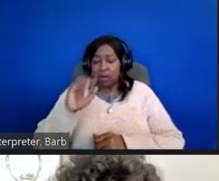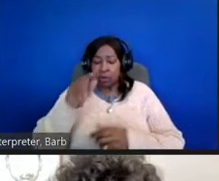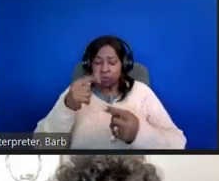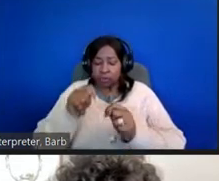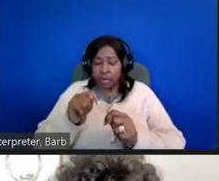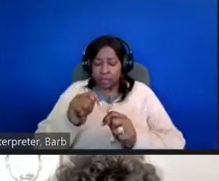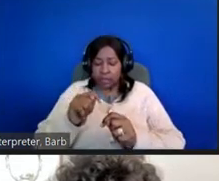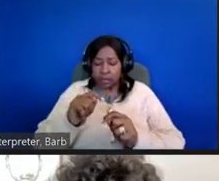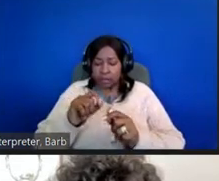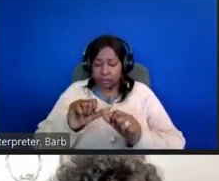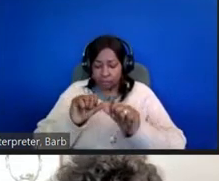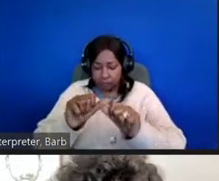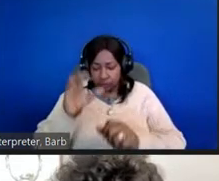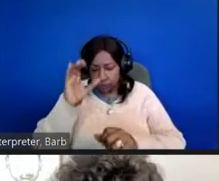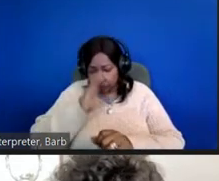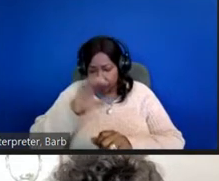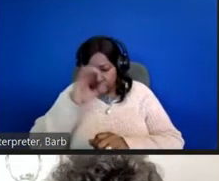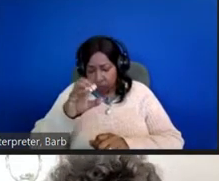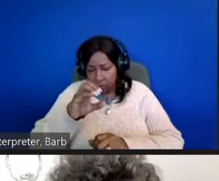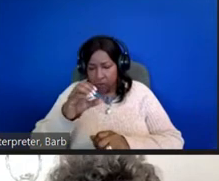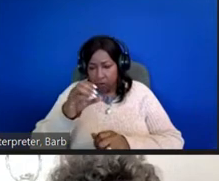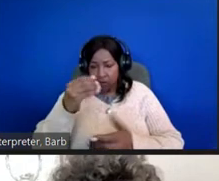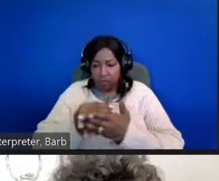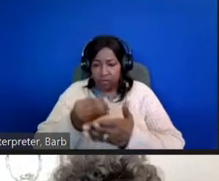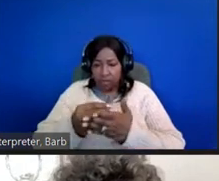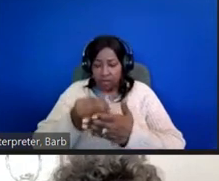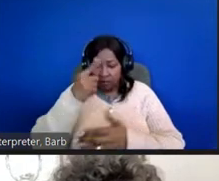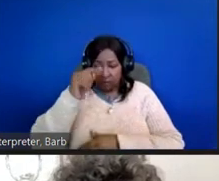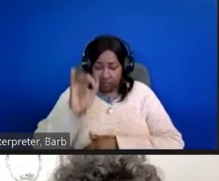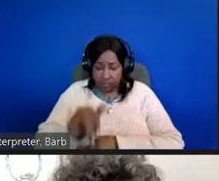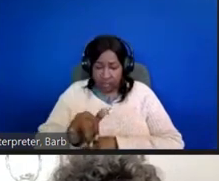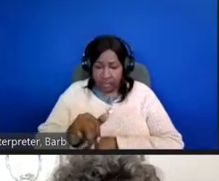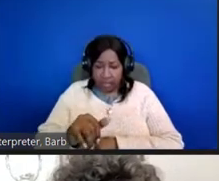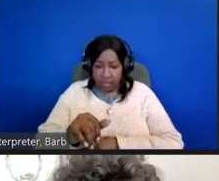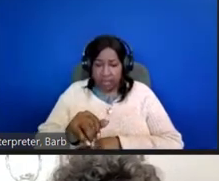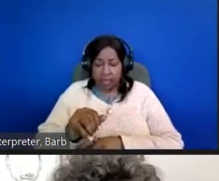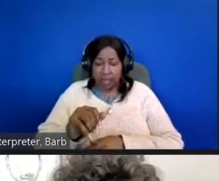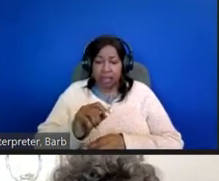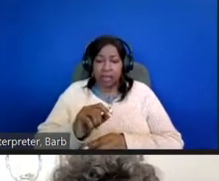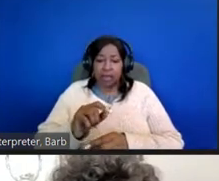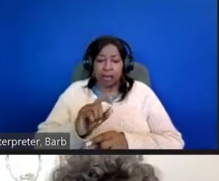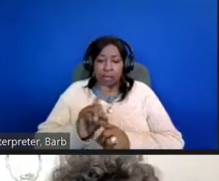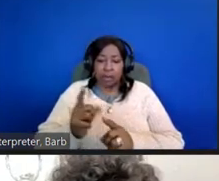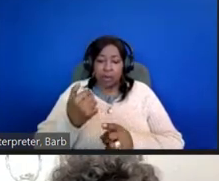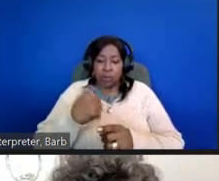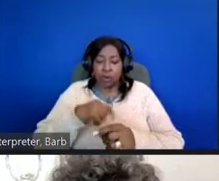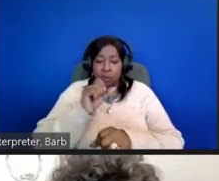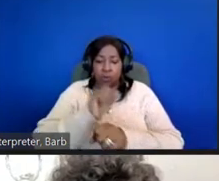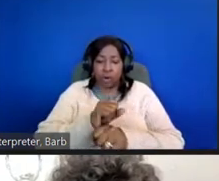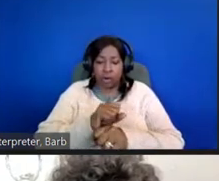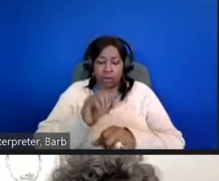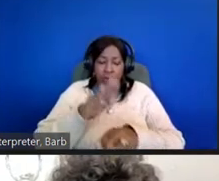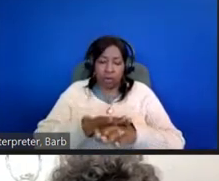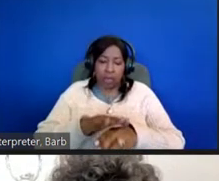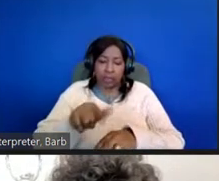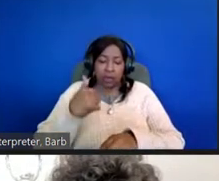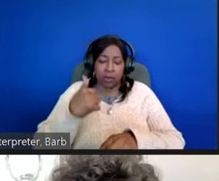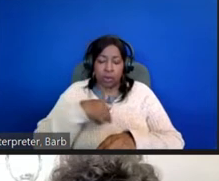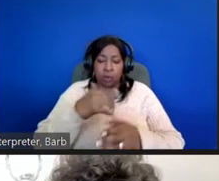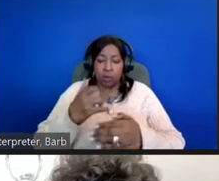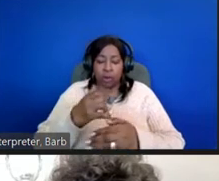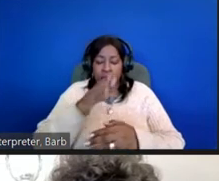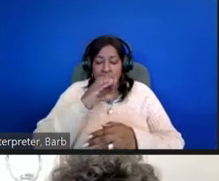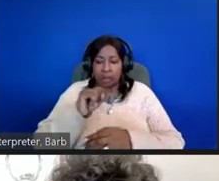to strive past that 81% from now till we're 100% accessible. Right.